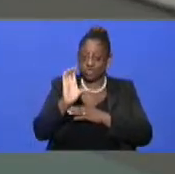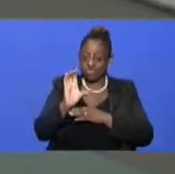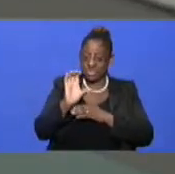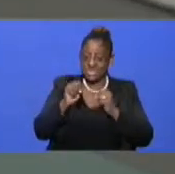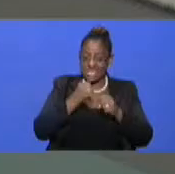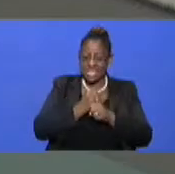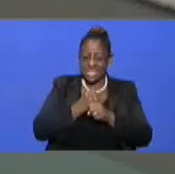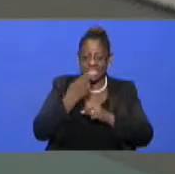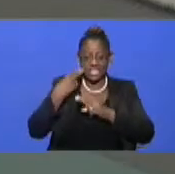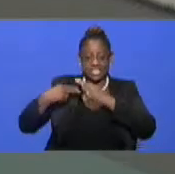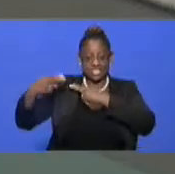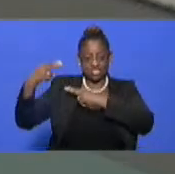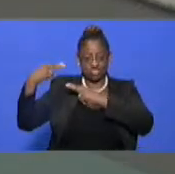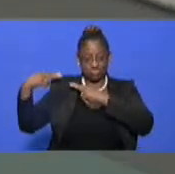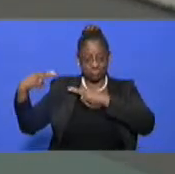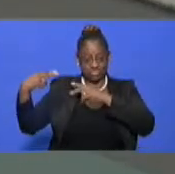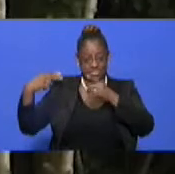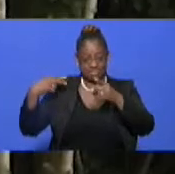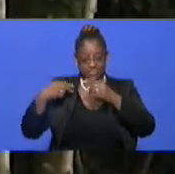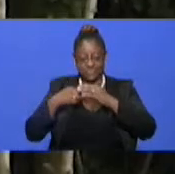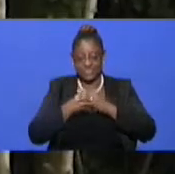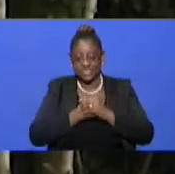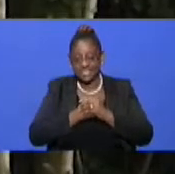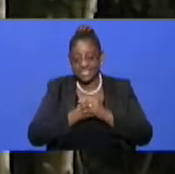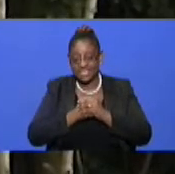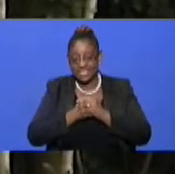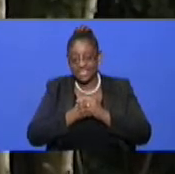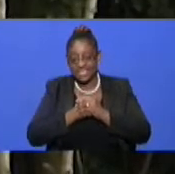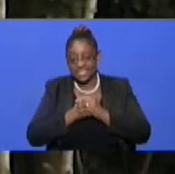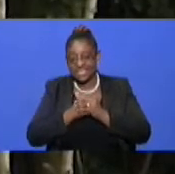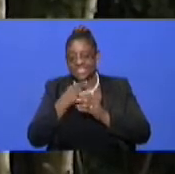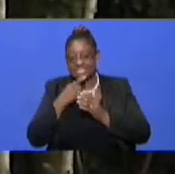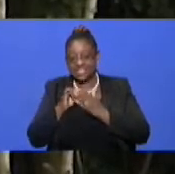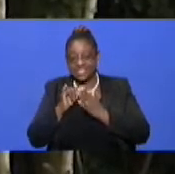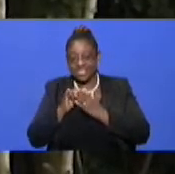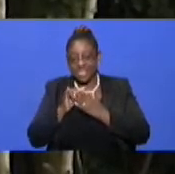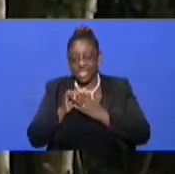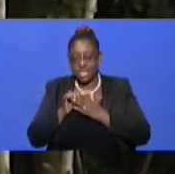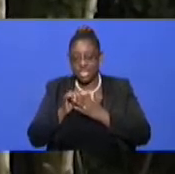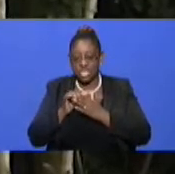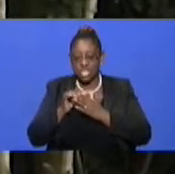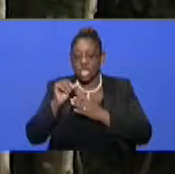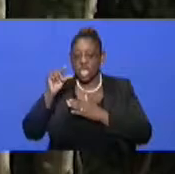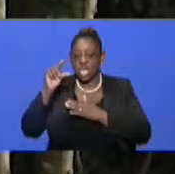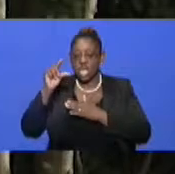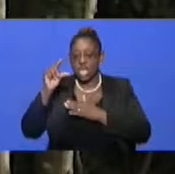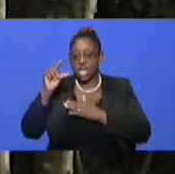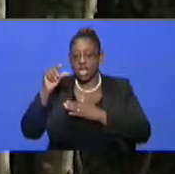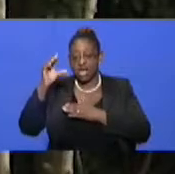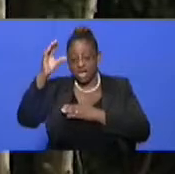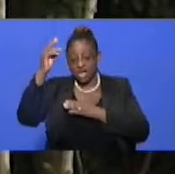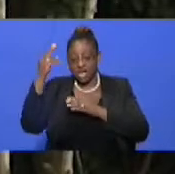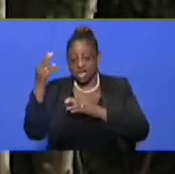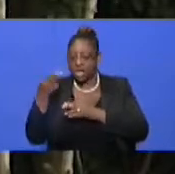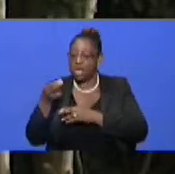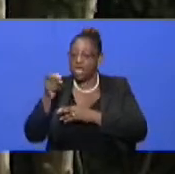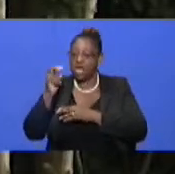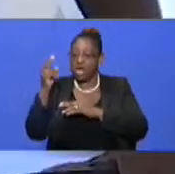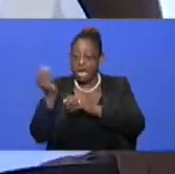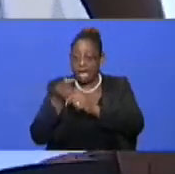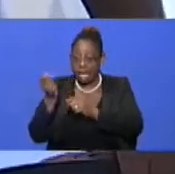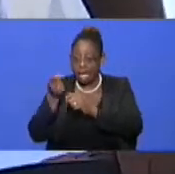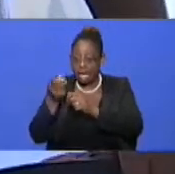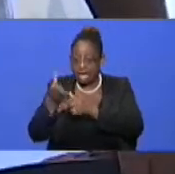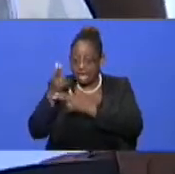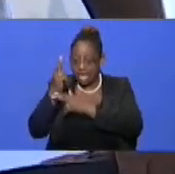history that was unraveled. The story is essentially that a German hunter shot down a white stork and found an African